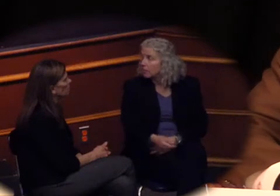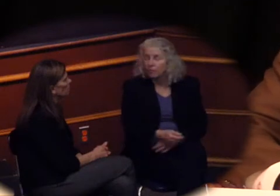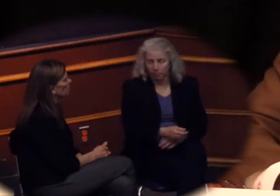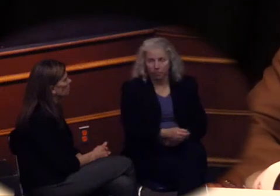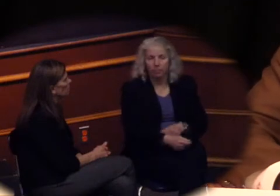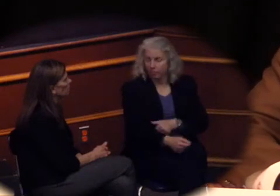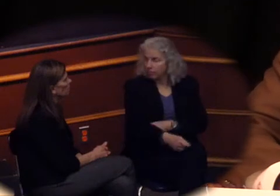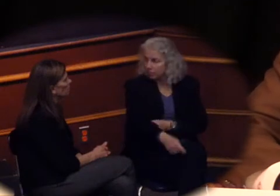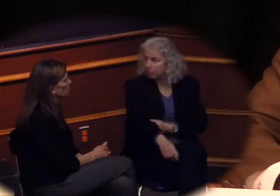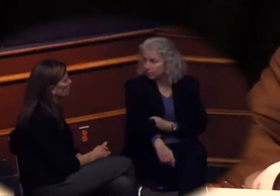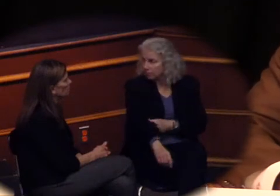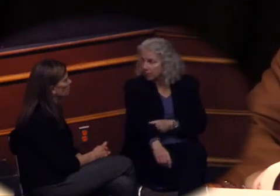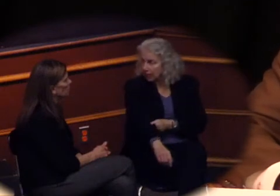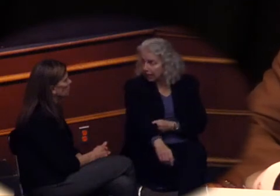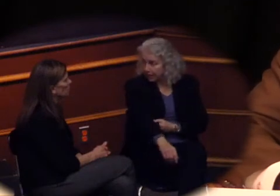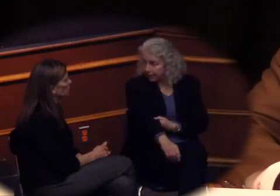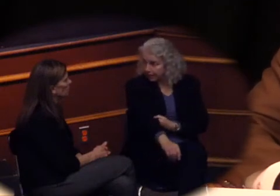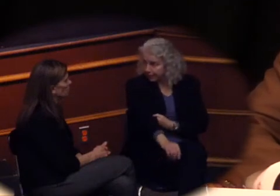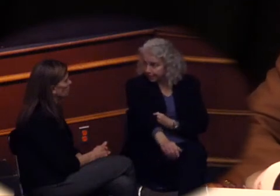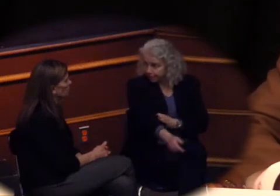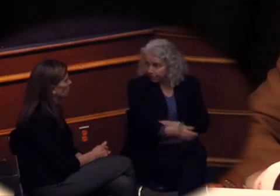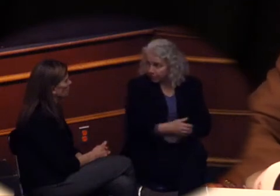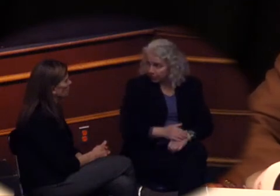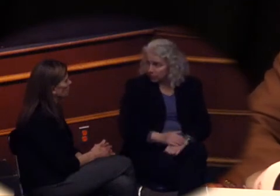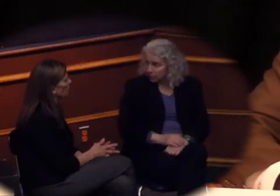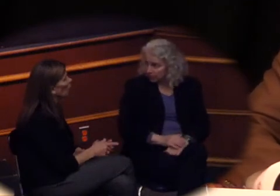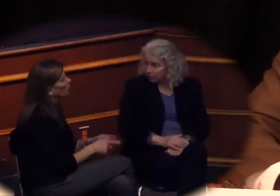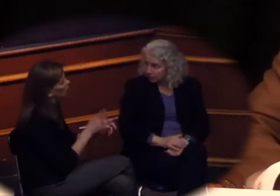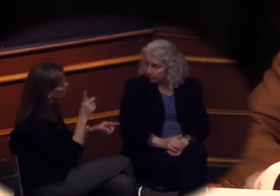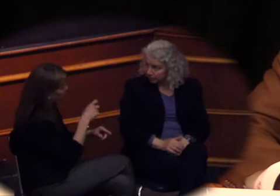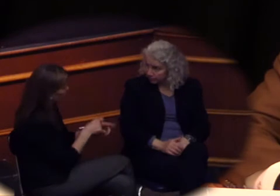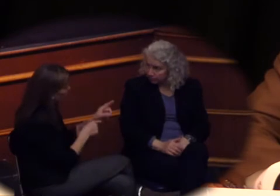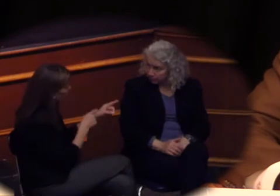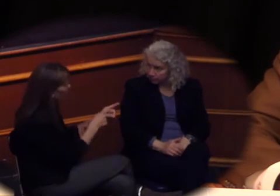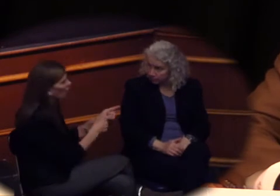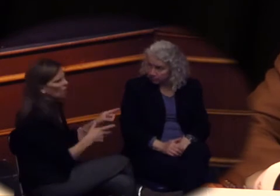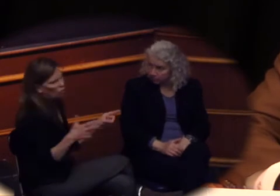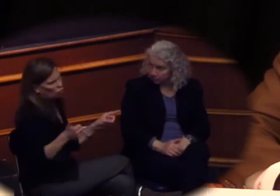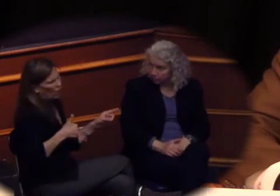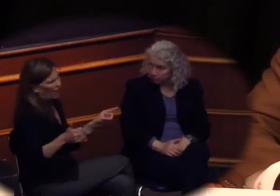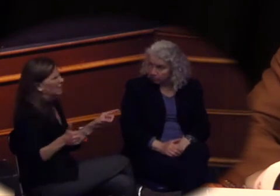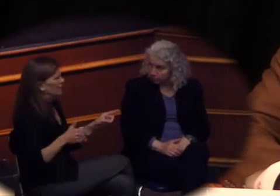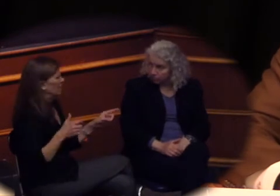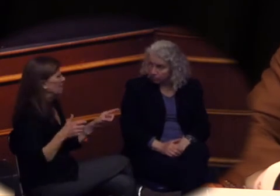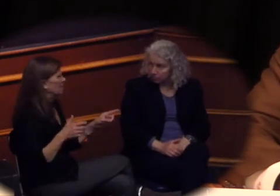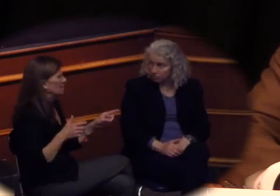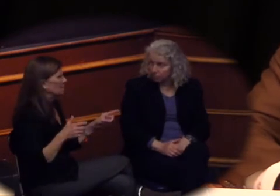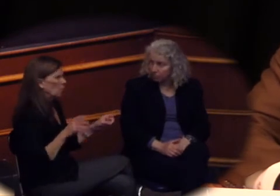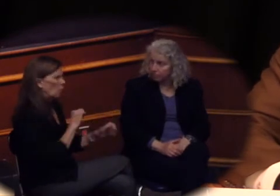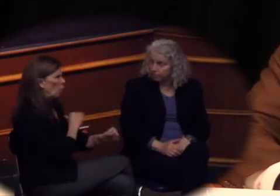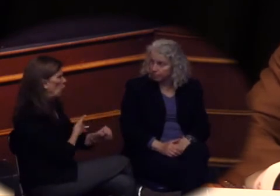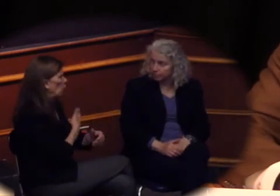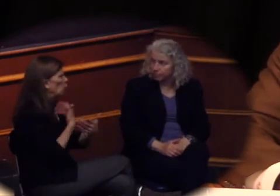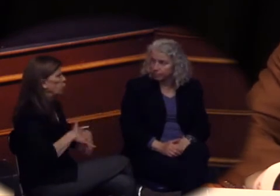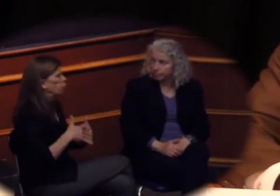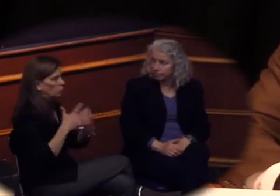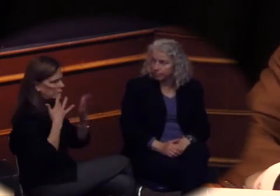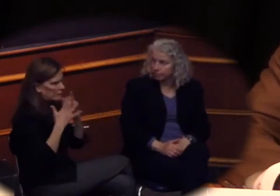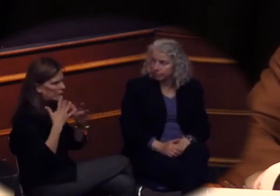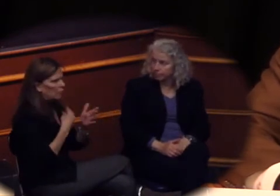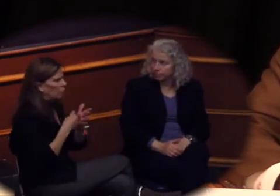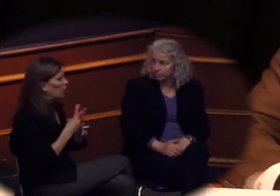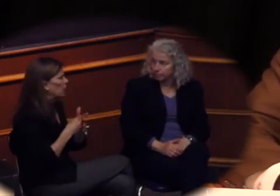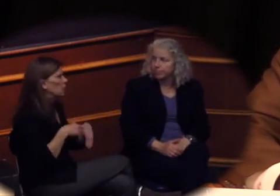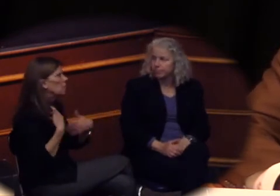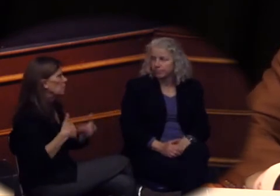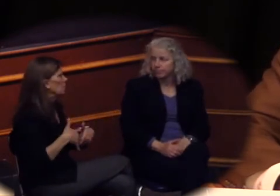The regional transit authorities have been facing significant shortfalls in funding. Here in Western